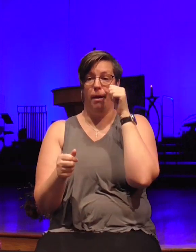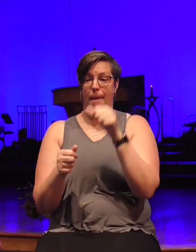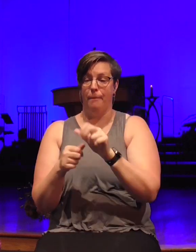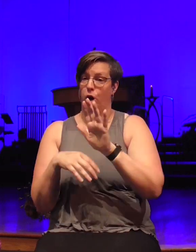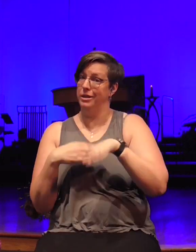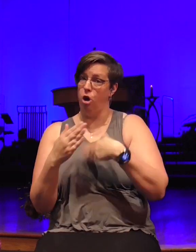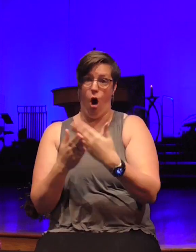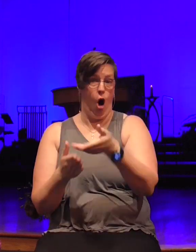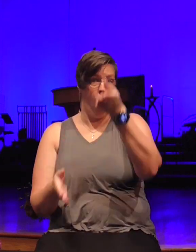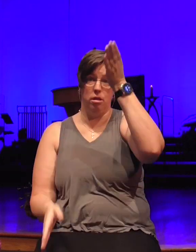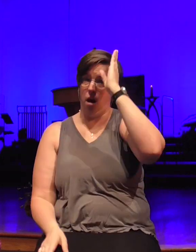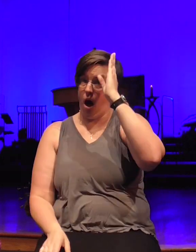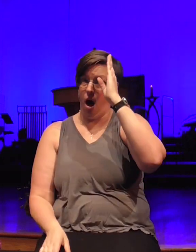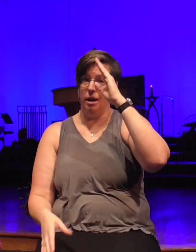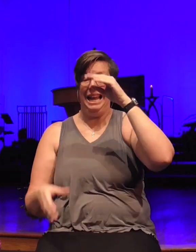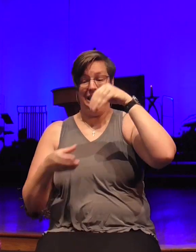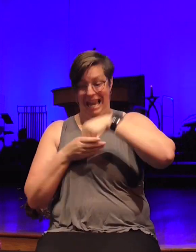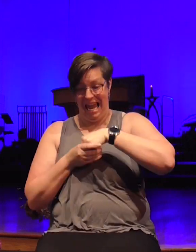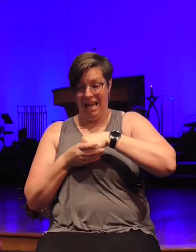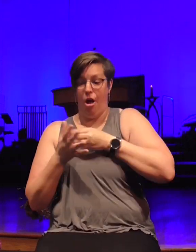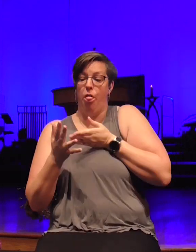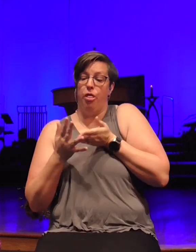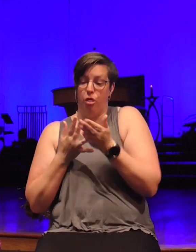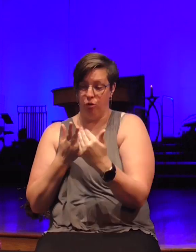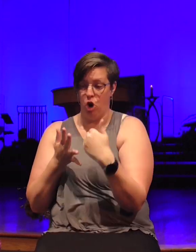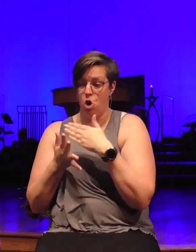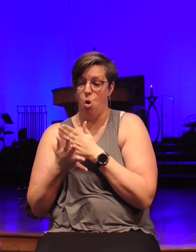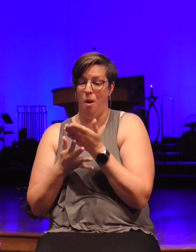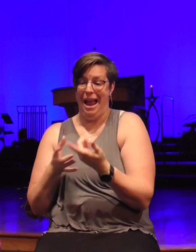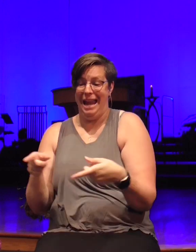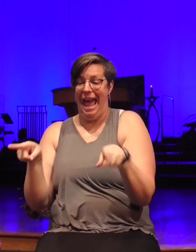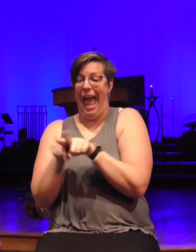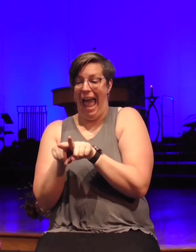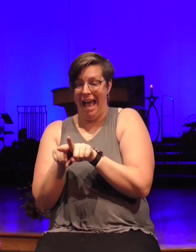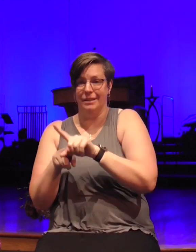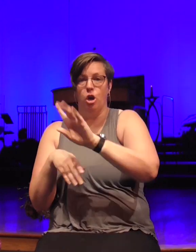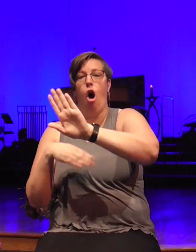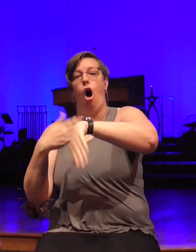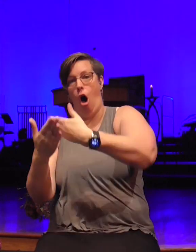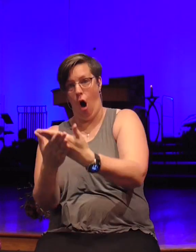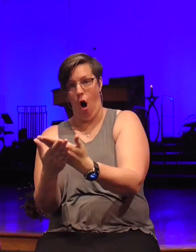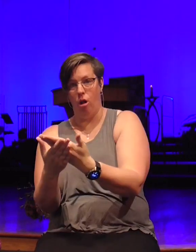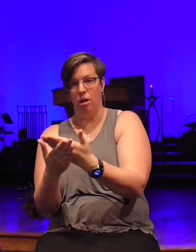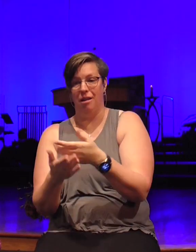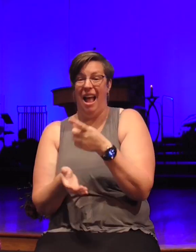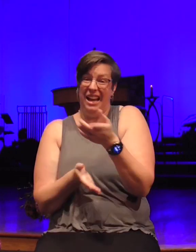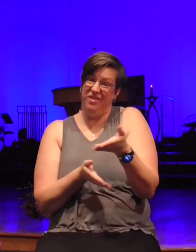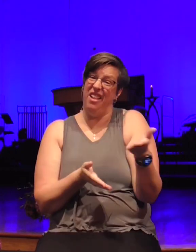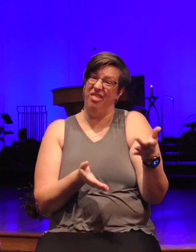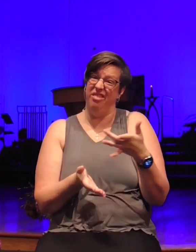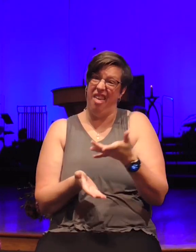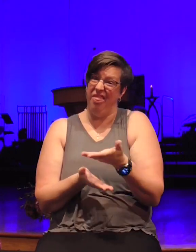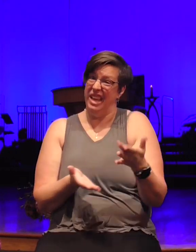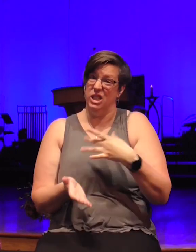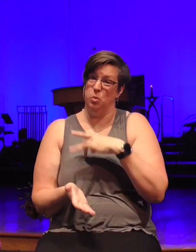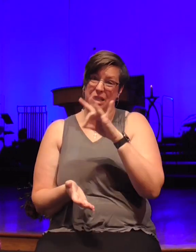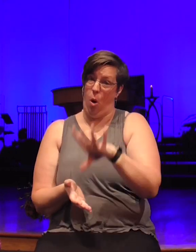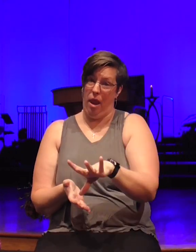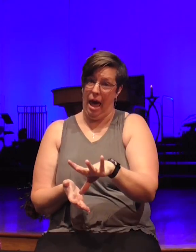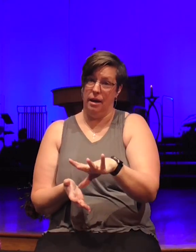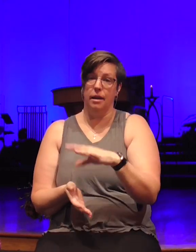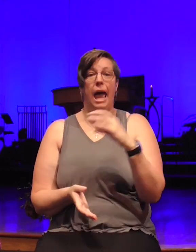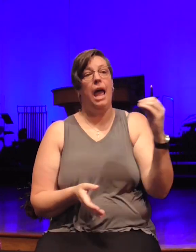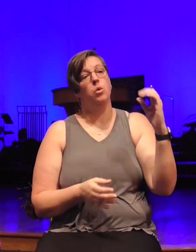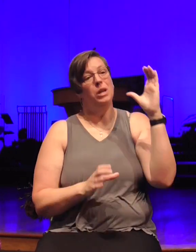God. It's in, through, in, and as all, even that which we dislike, and seek